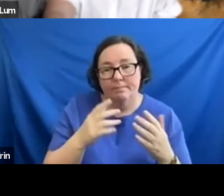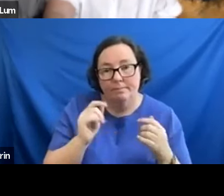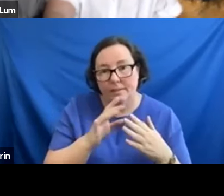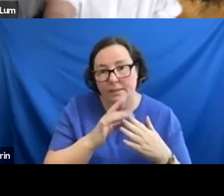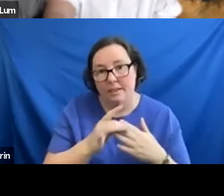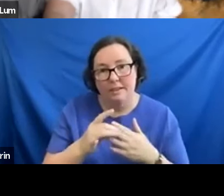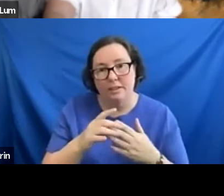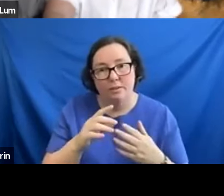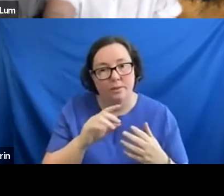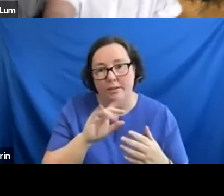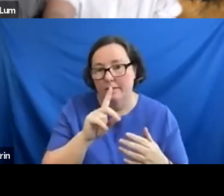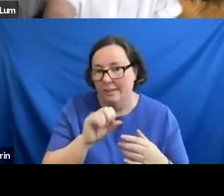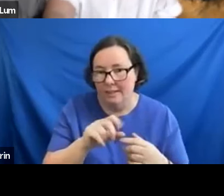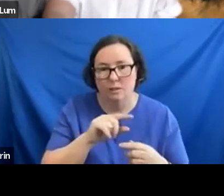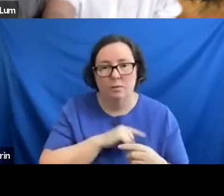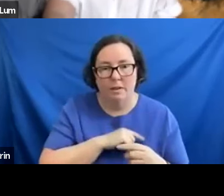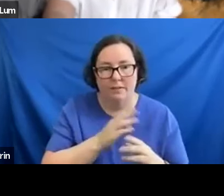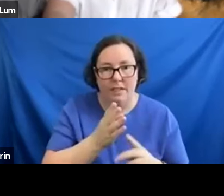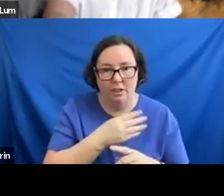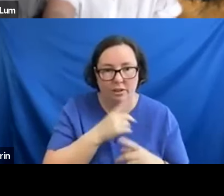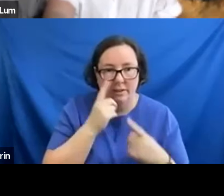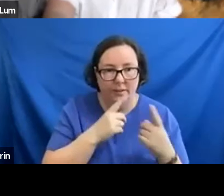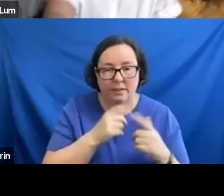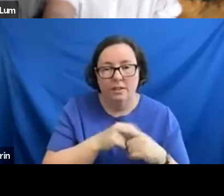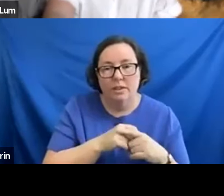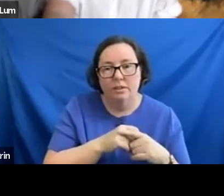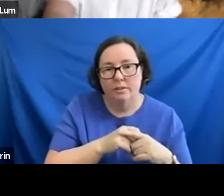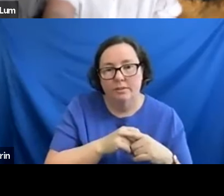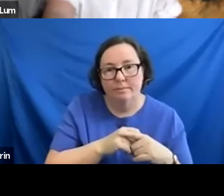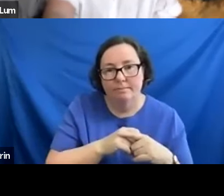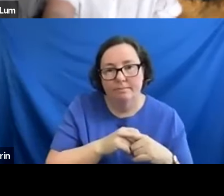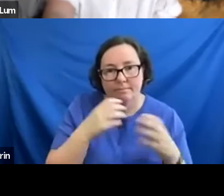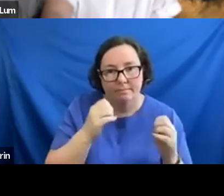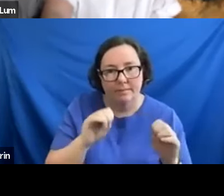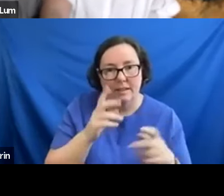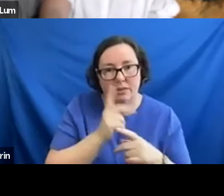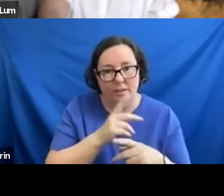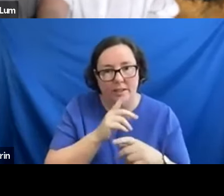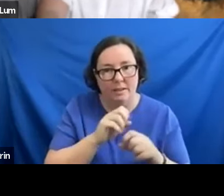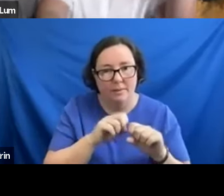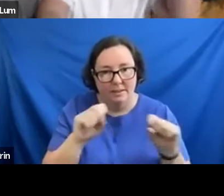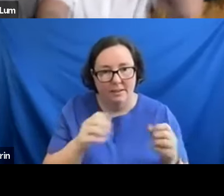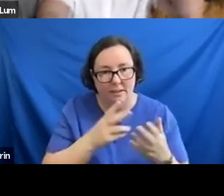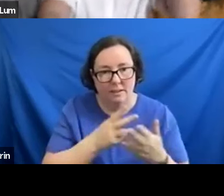to their disqualification in consideration in an effort to keep the system honest.